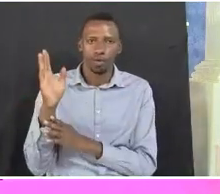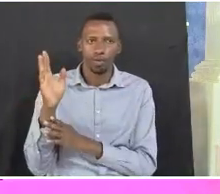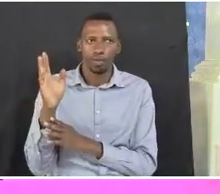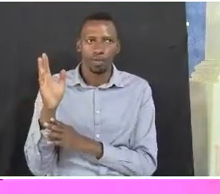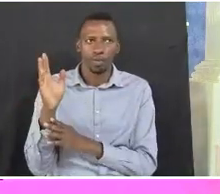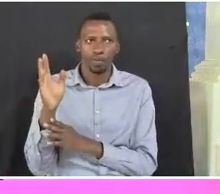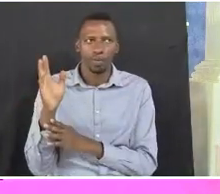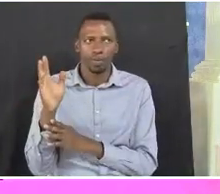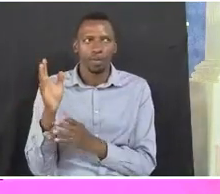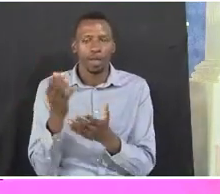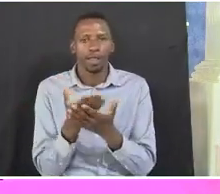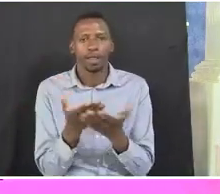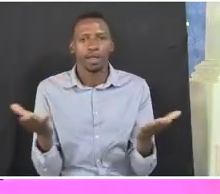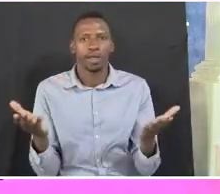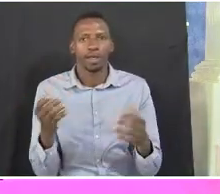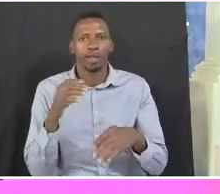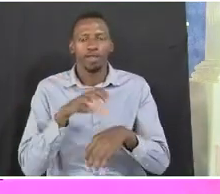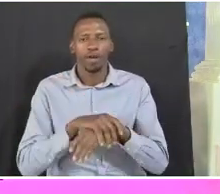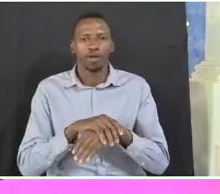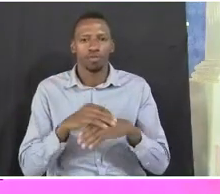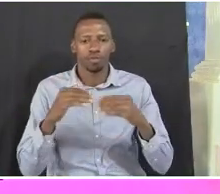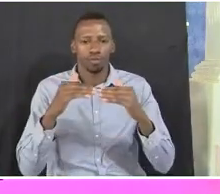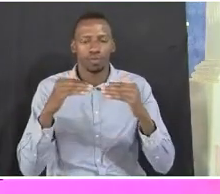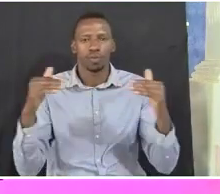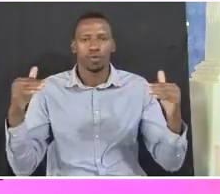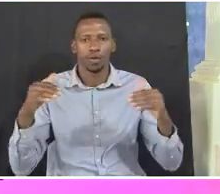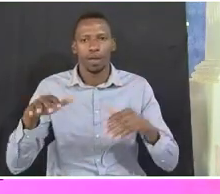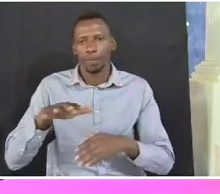point, they found a common ground.